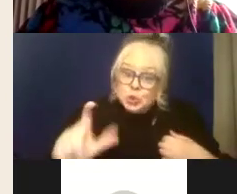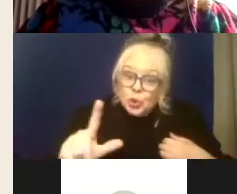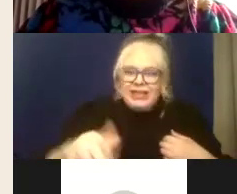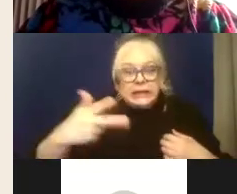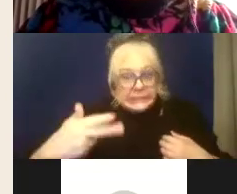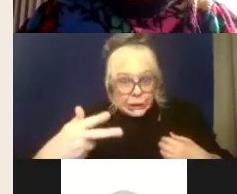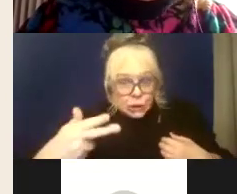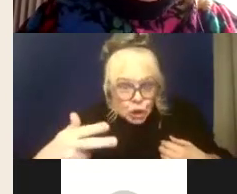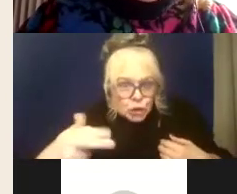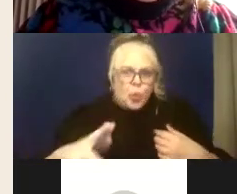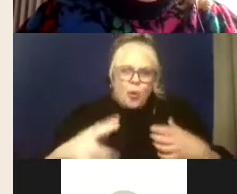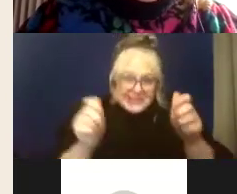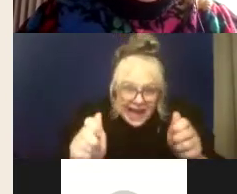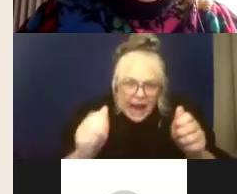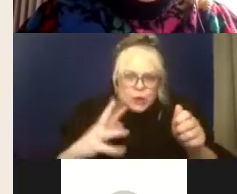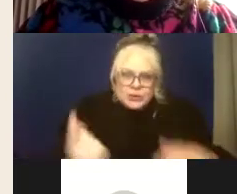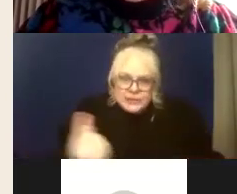Um,